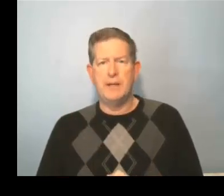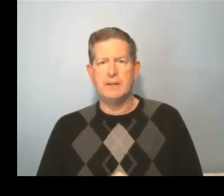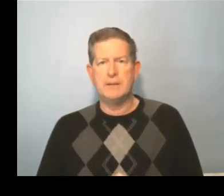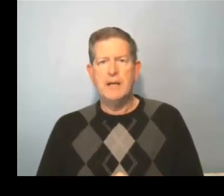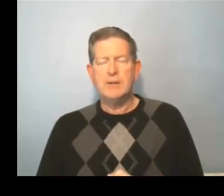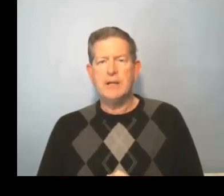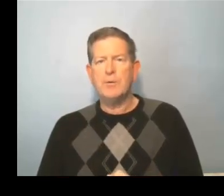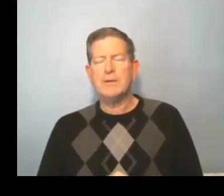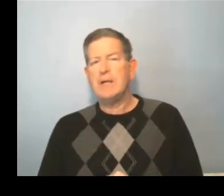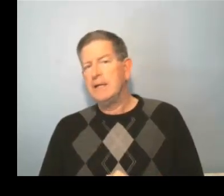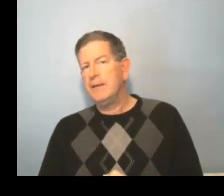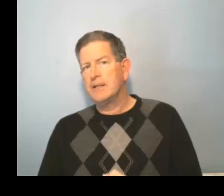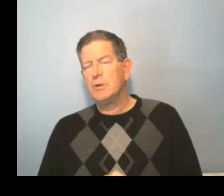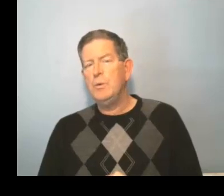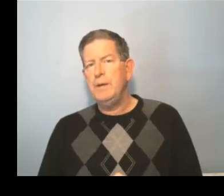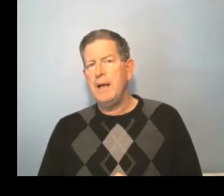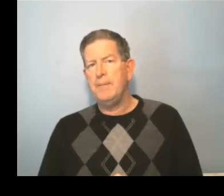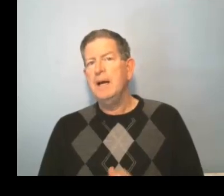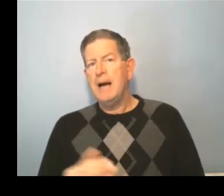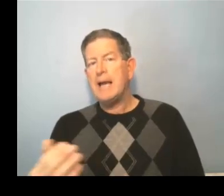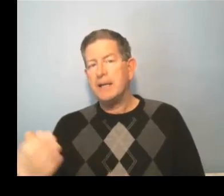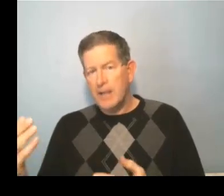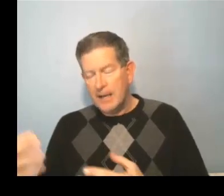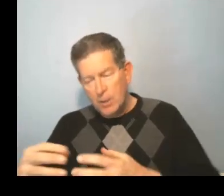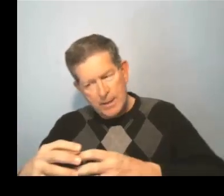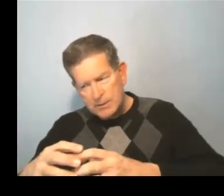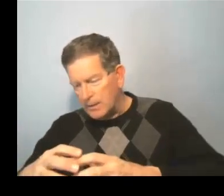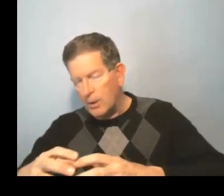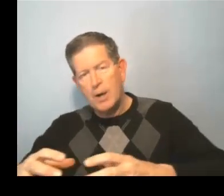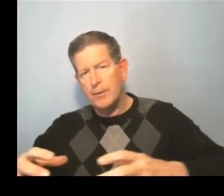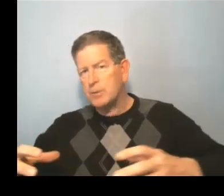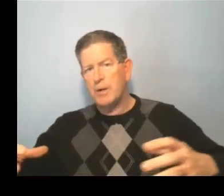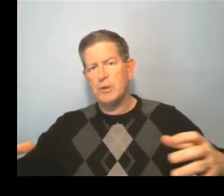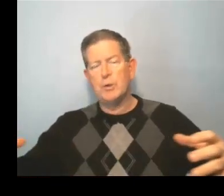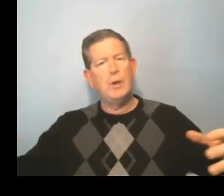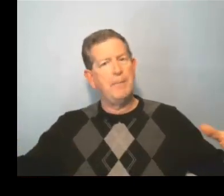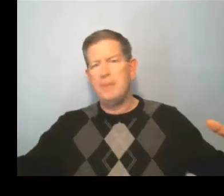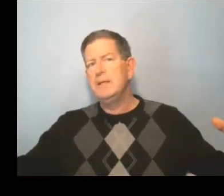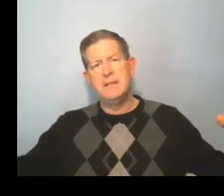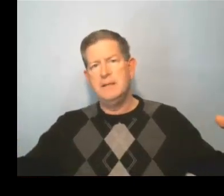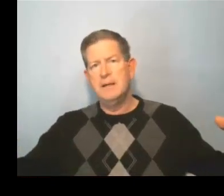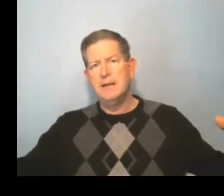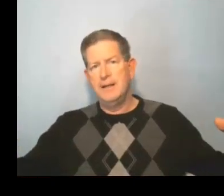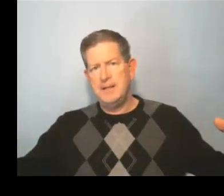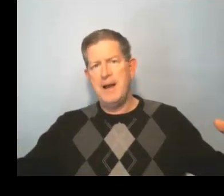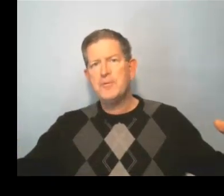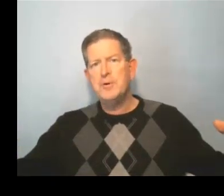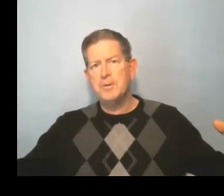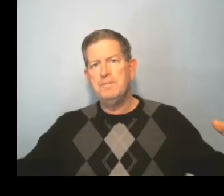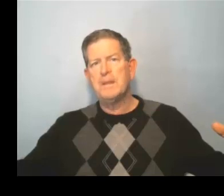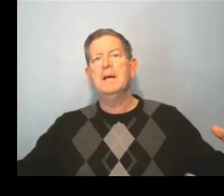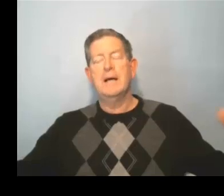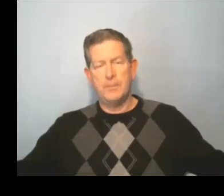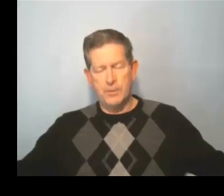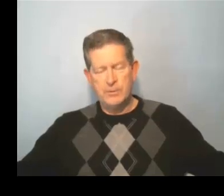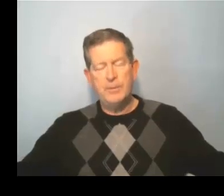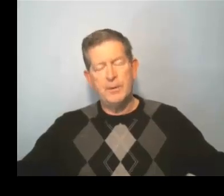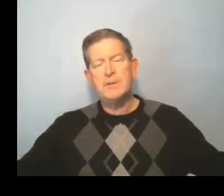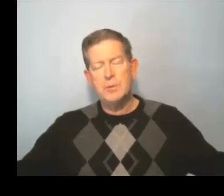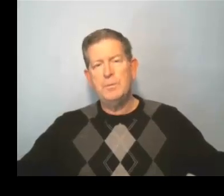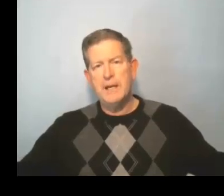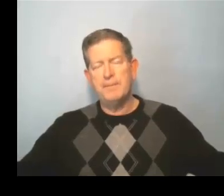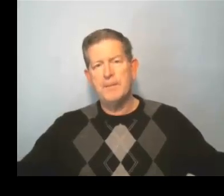express this. To get across the idea that it's 2 p.m., I can go ahead and say the longer expression, de l'après-midi, in the afternoon, and the